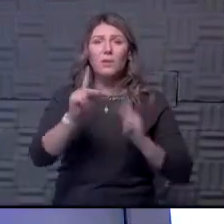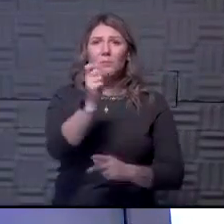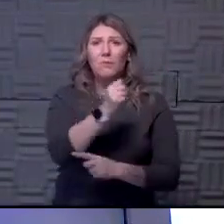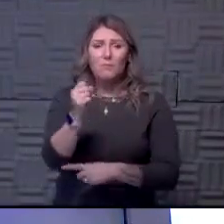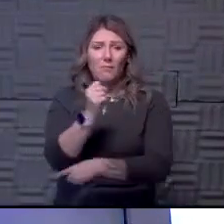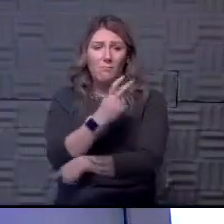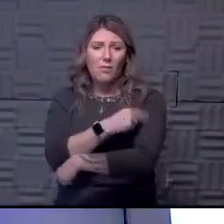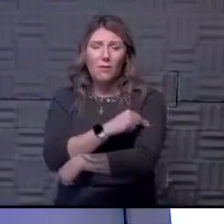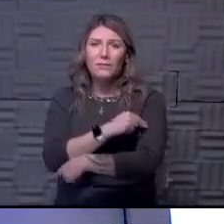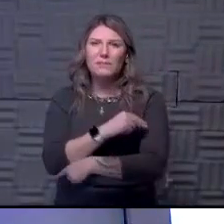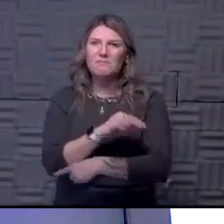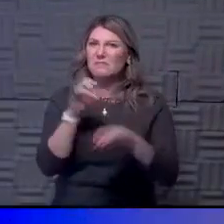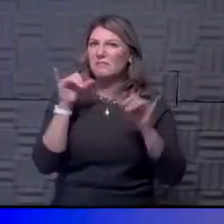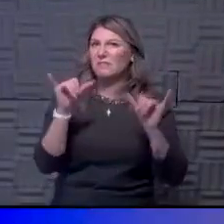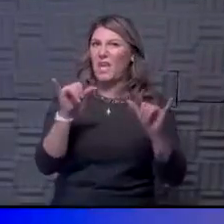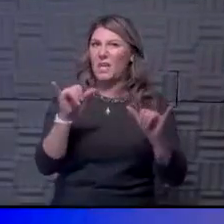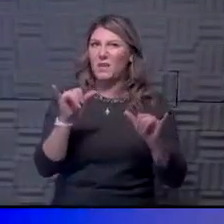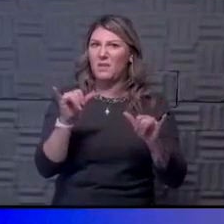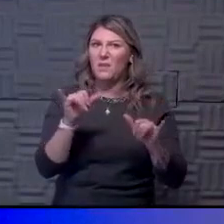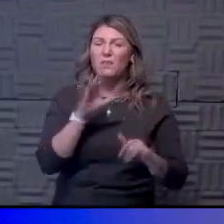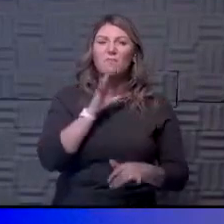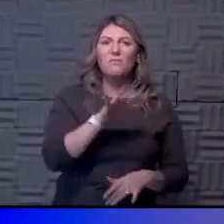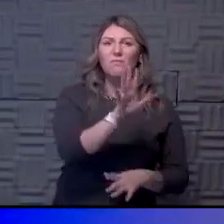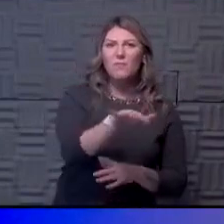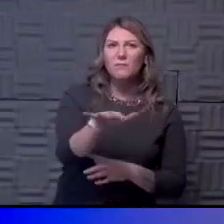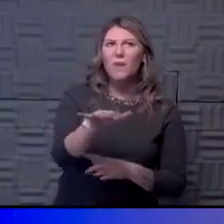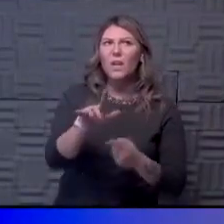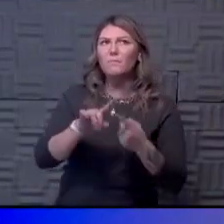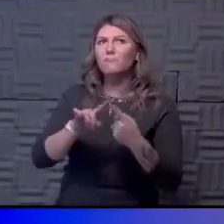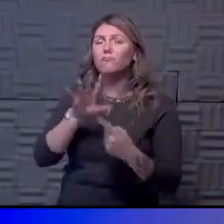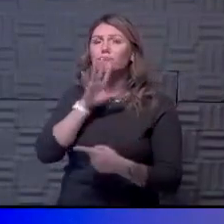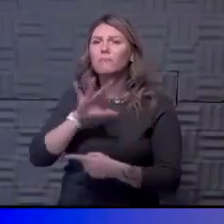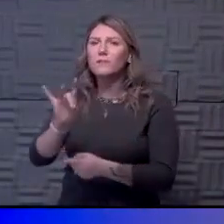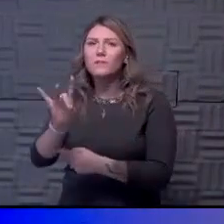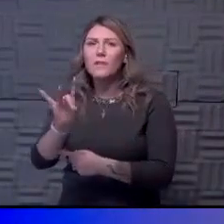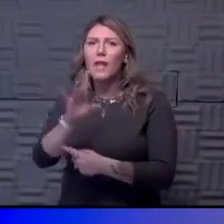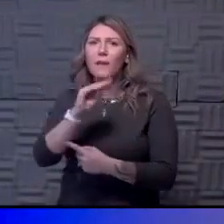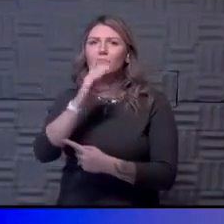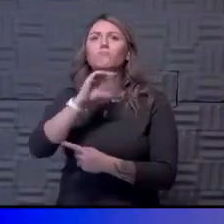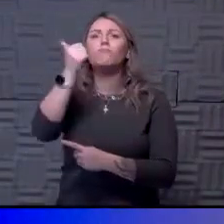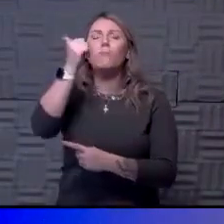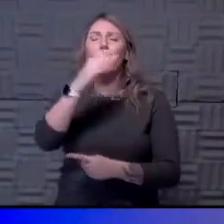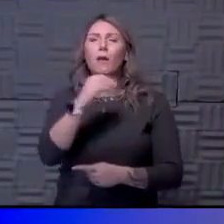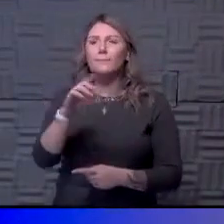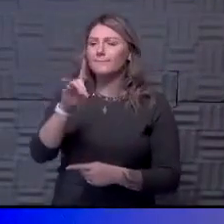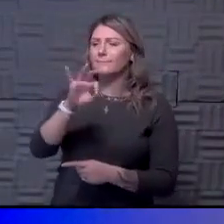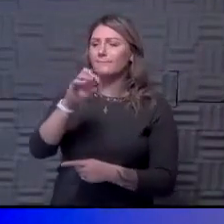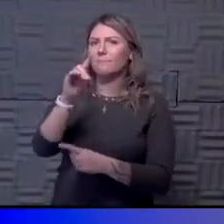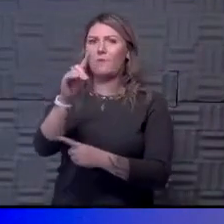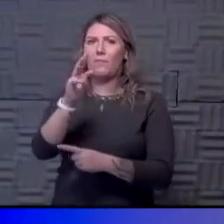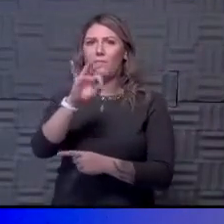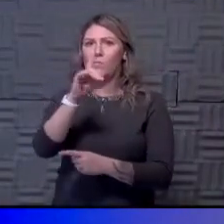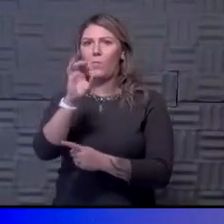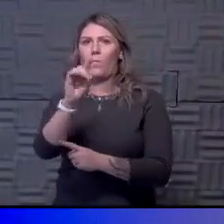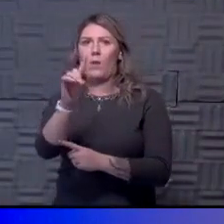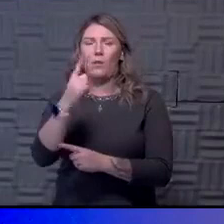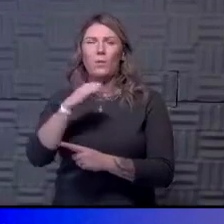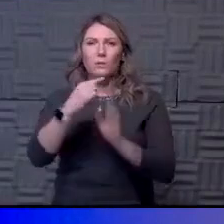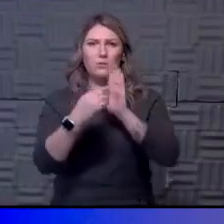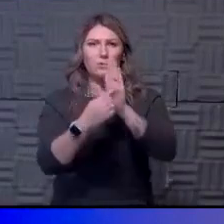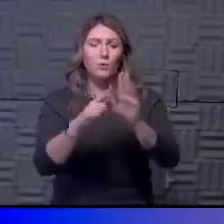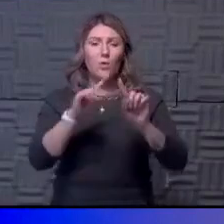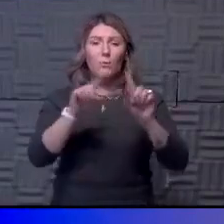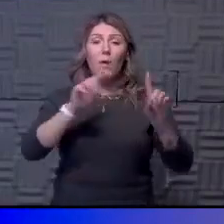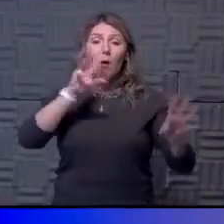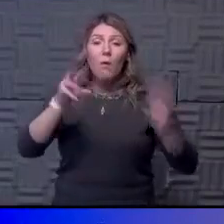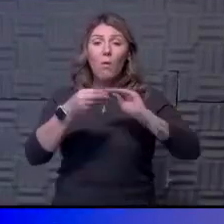hospital has remained about 60, 55 to 58 or so. And David Weil was on, and we kind of showed that. But the